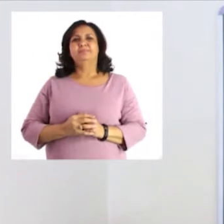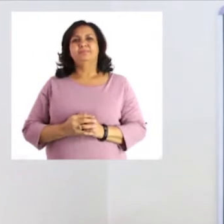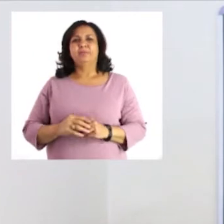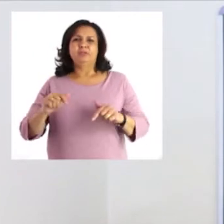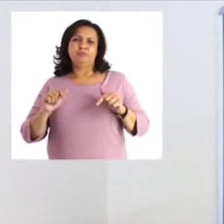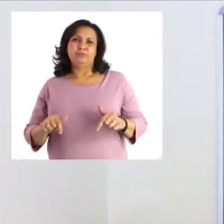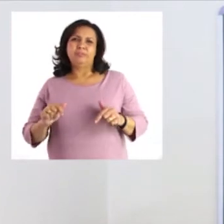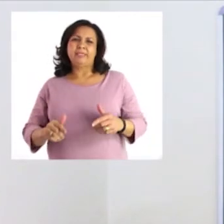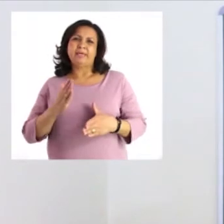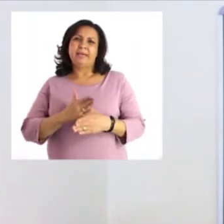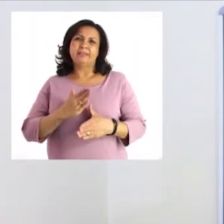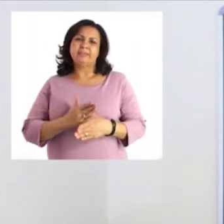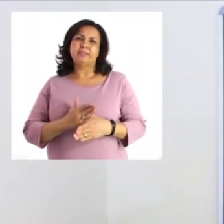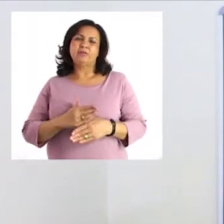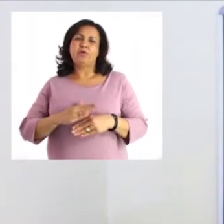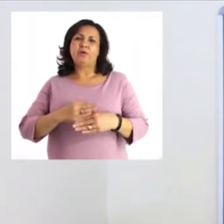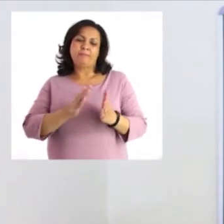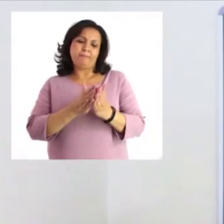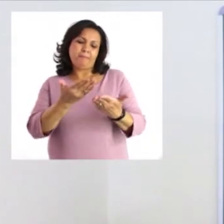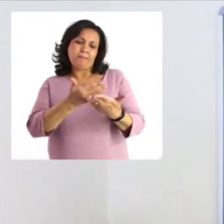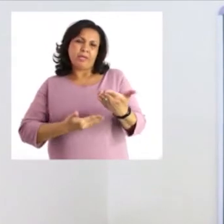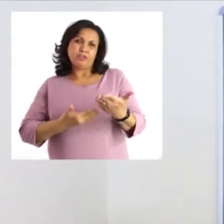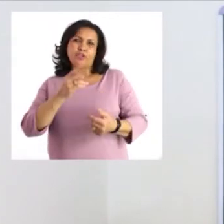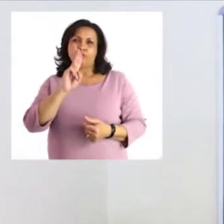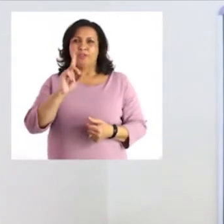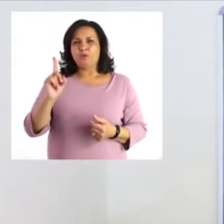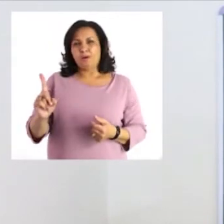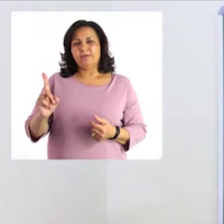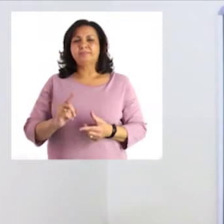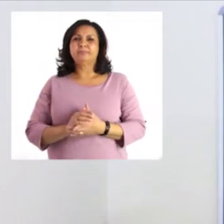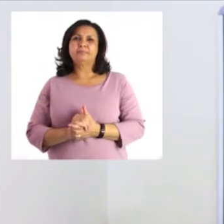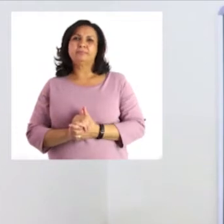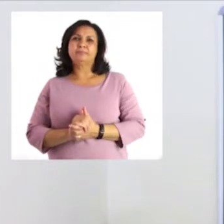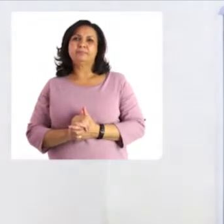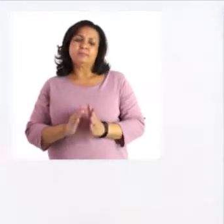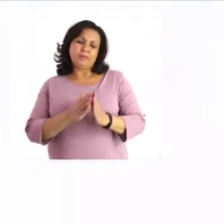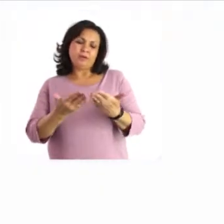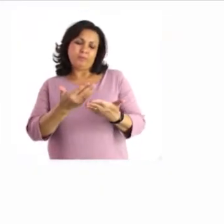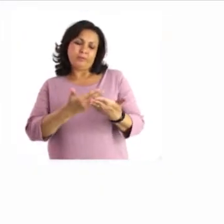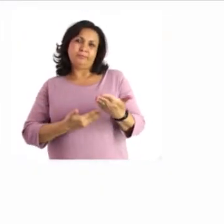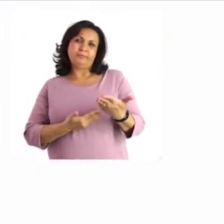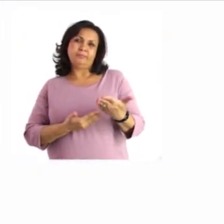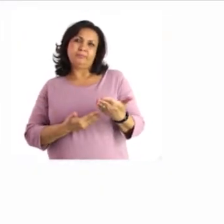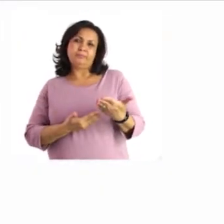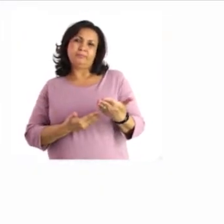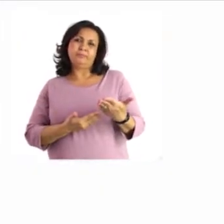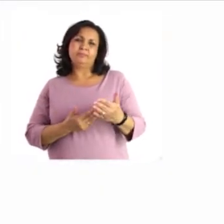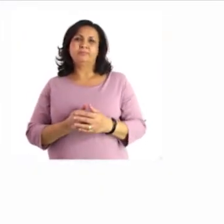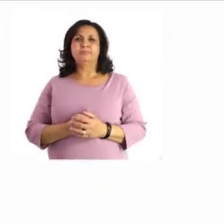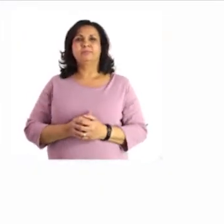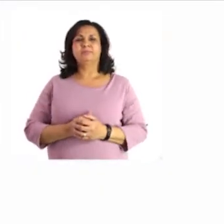Today's lesson is on page 21 in our booklet. Let's turn to page 21.